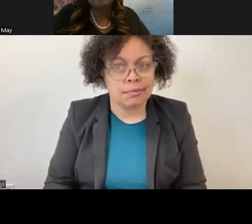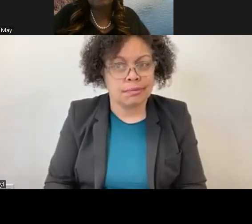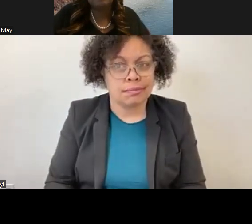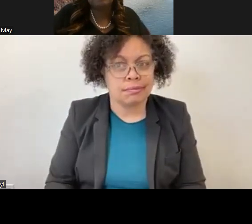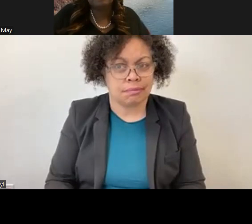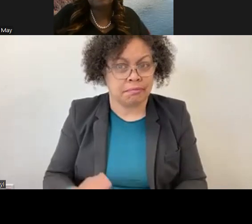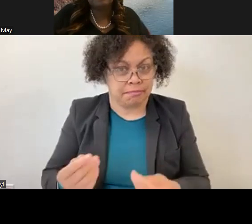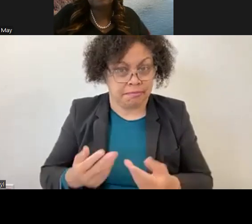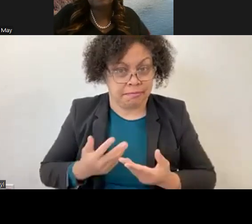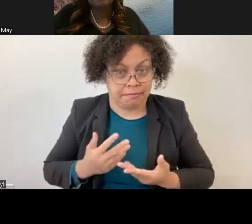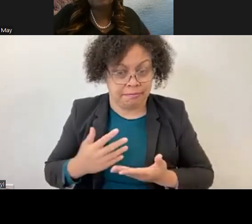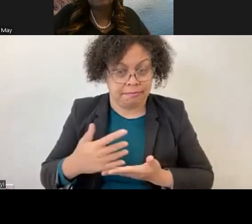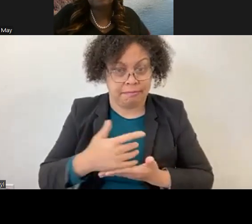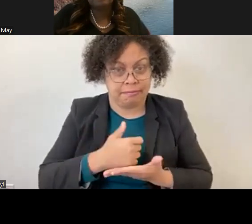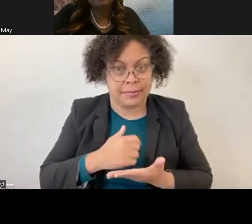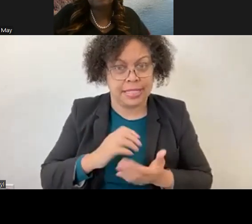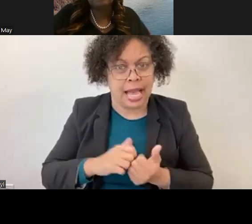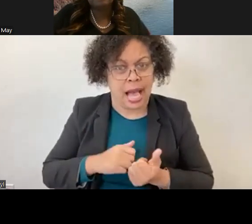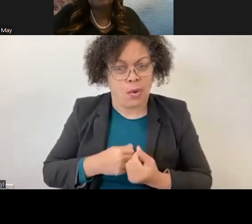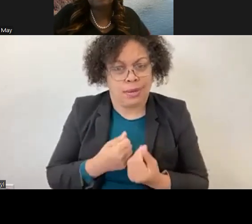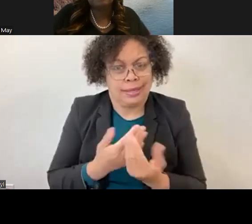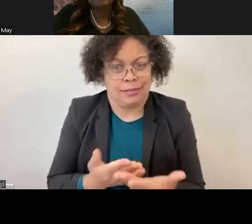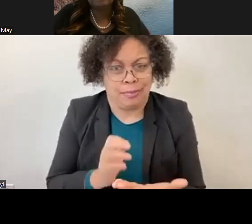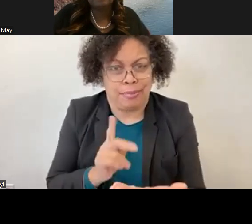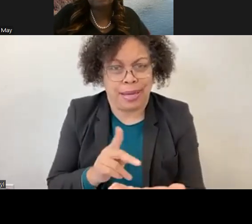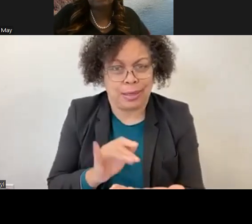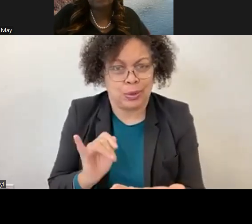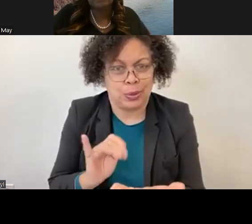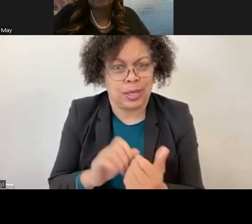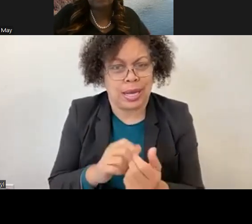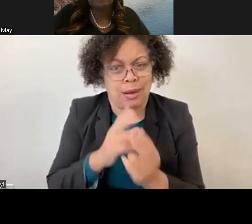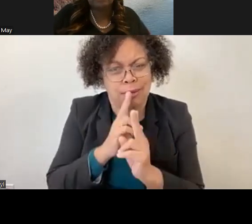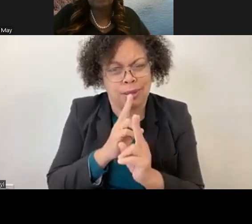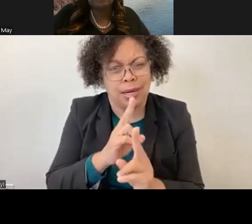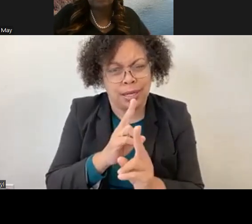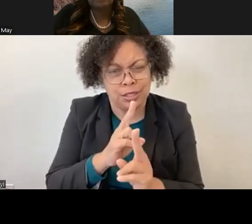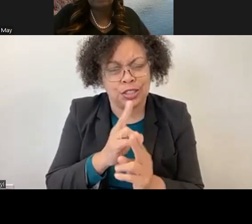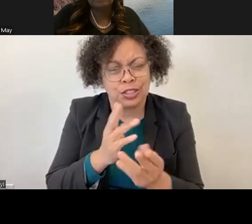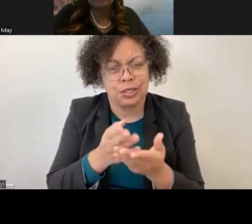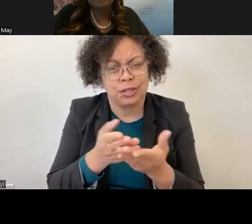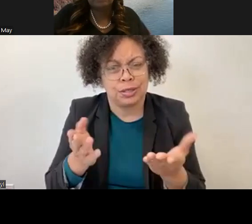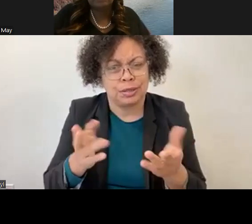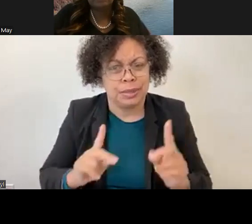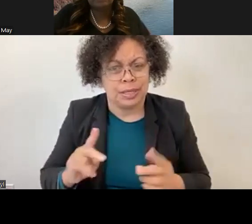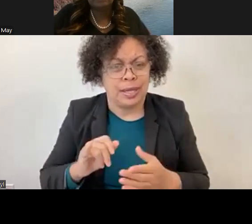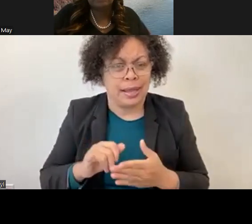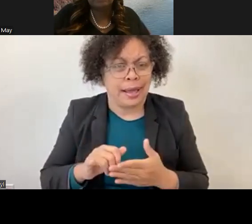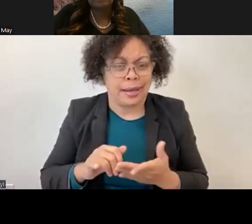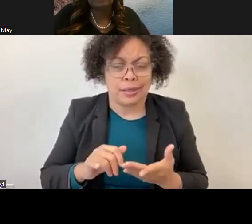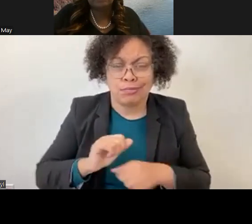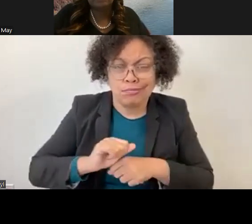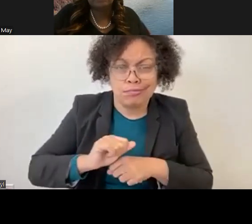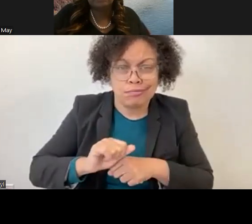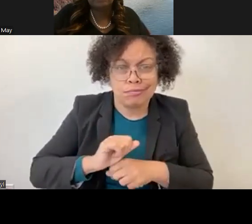we demonstrate reciprocity and really honor those who are on the front